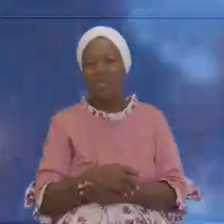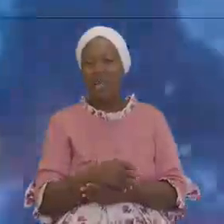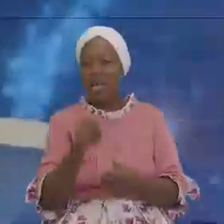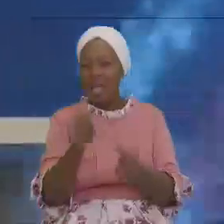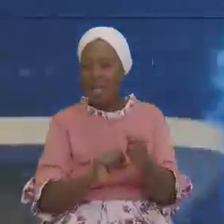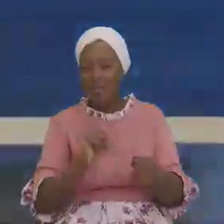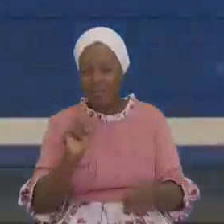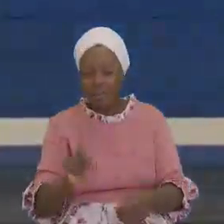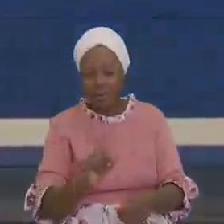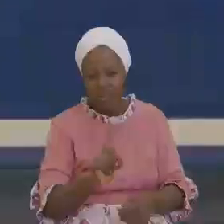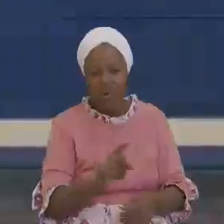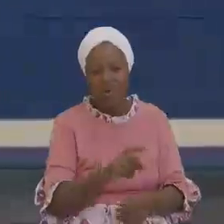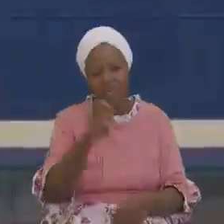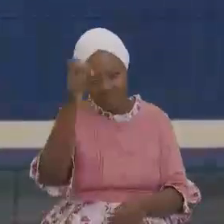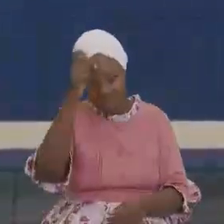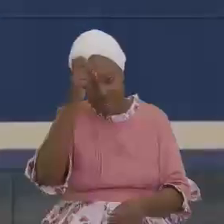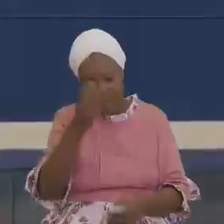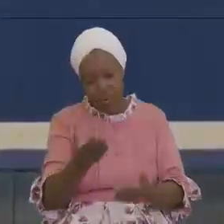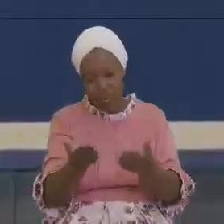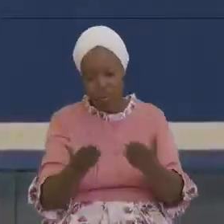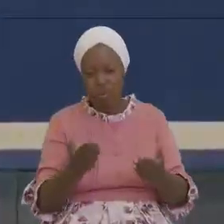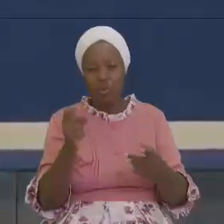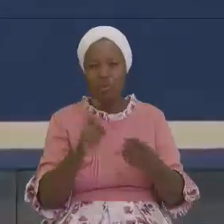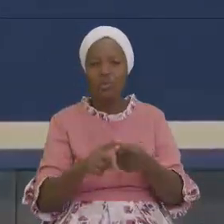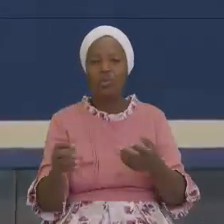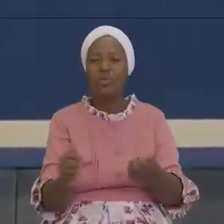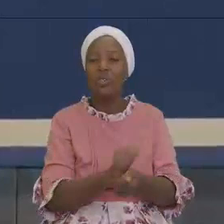Everyone Satan wants to destroy,